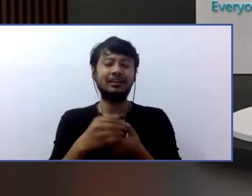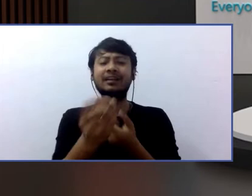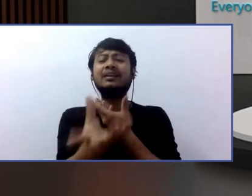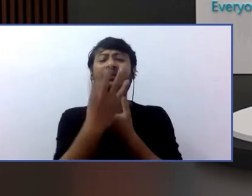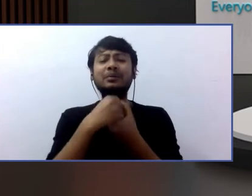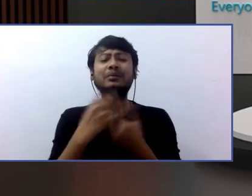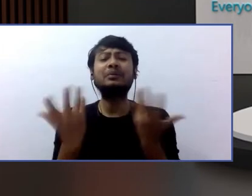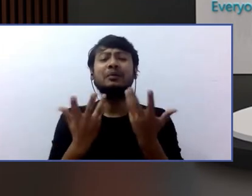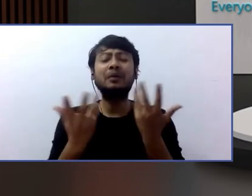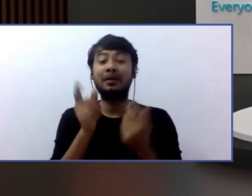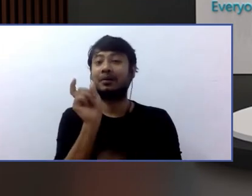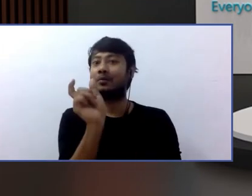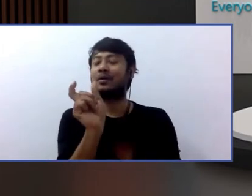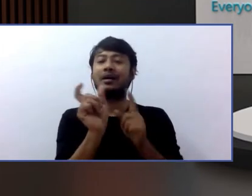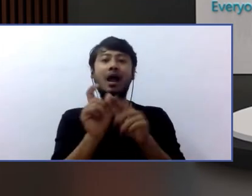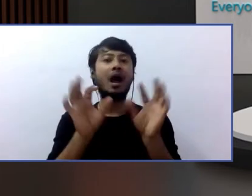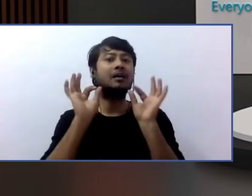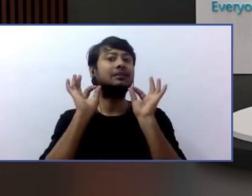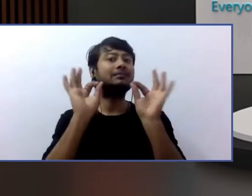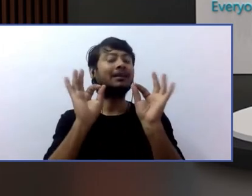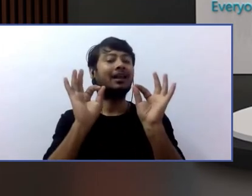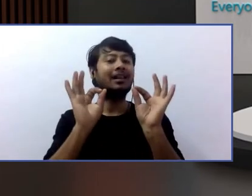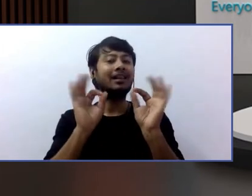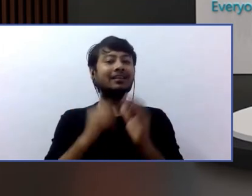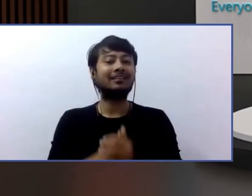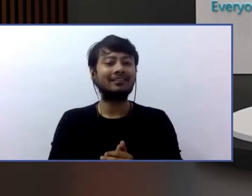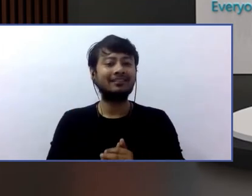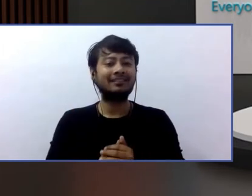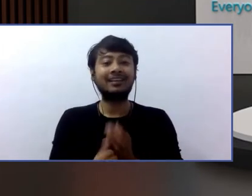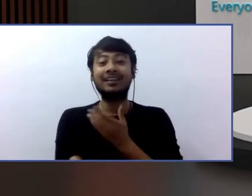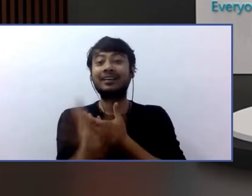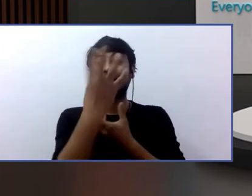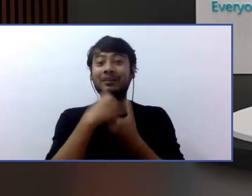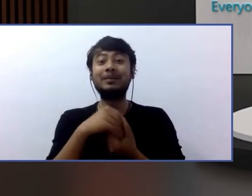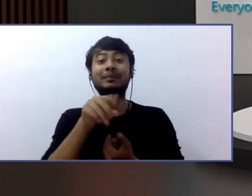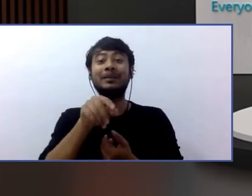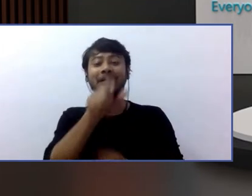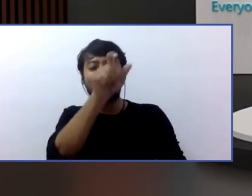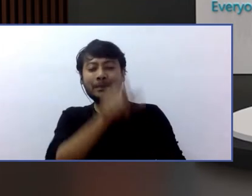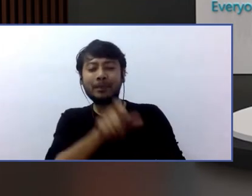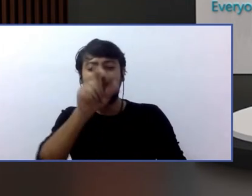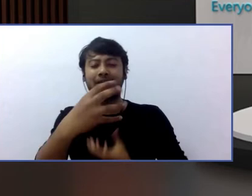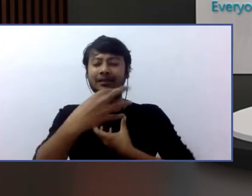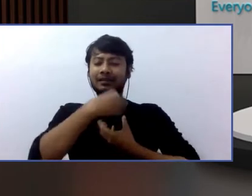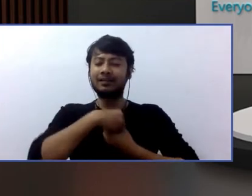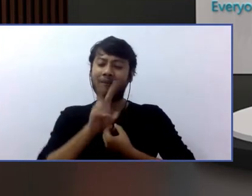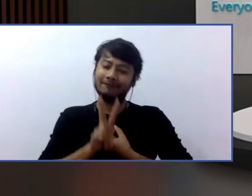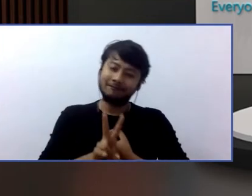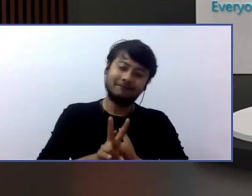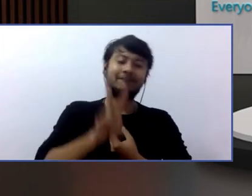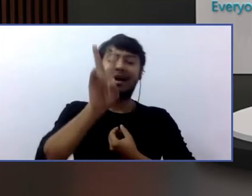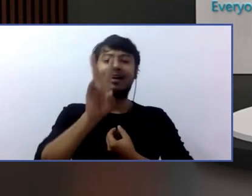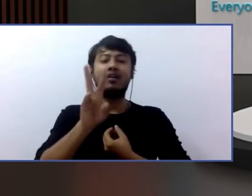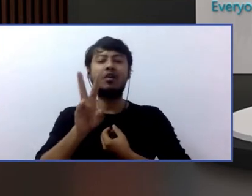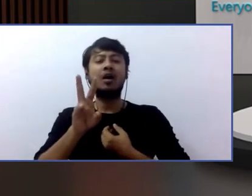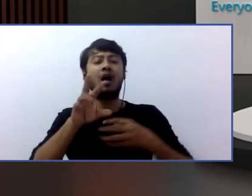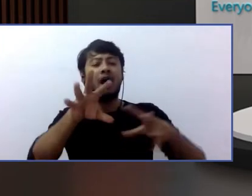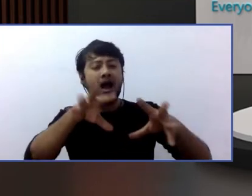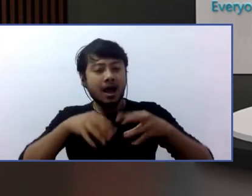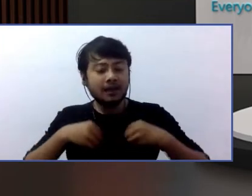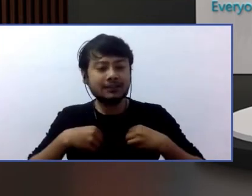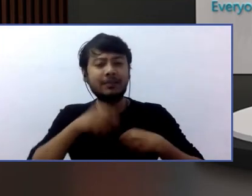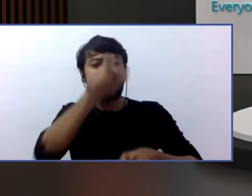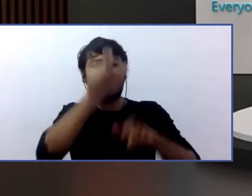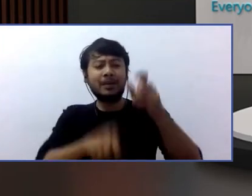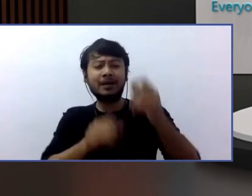word. Inclusion means when everyone is valued and accepted for who they really are. Respect for everyone from all